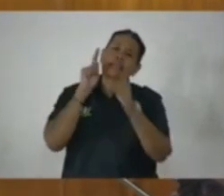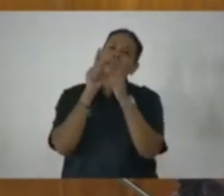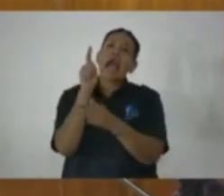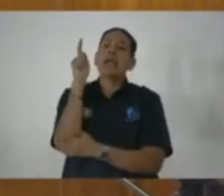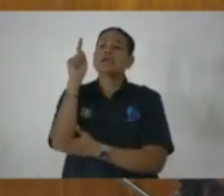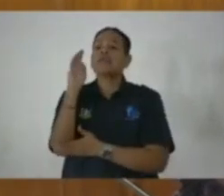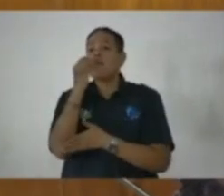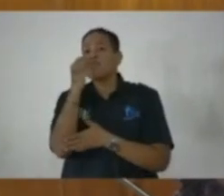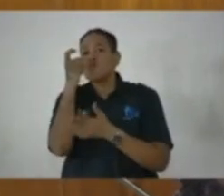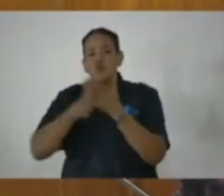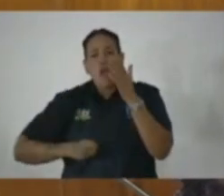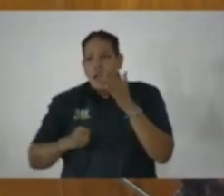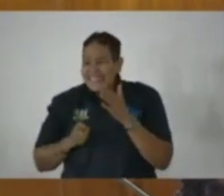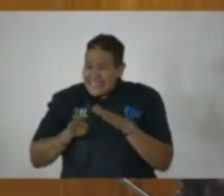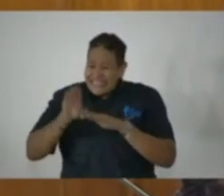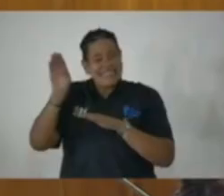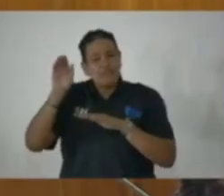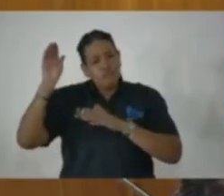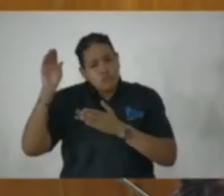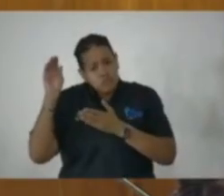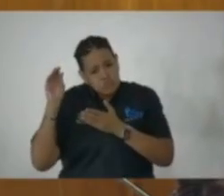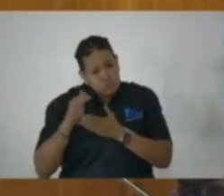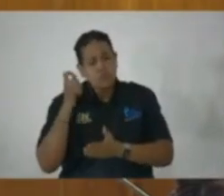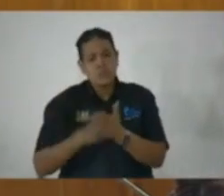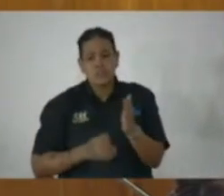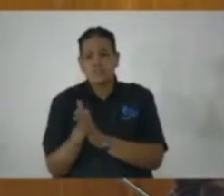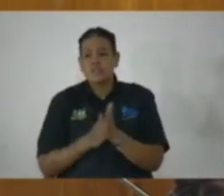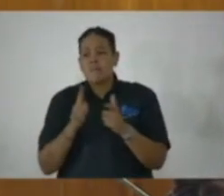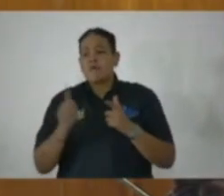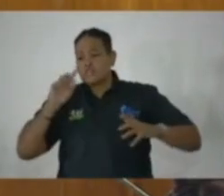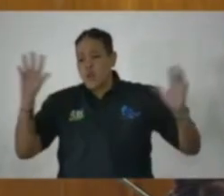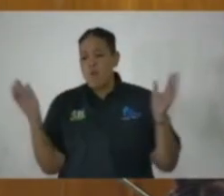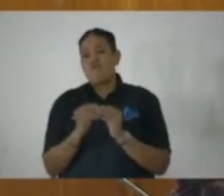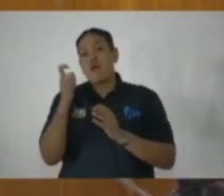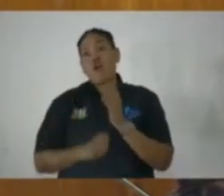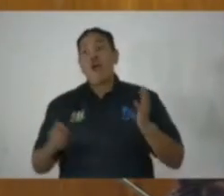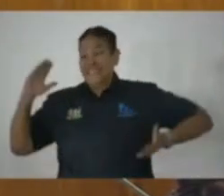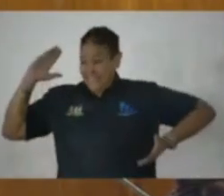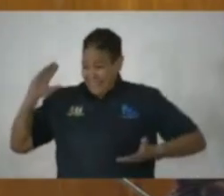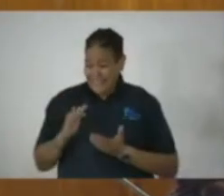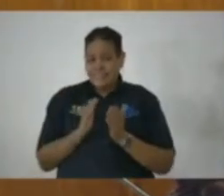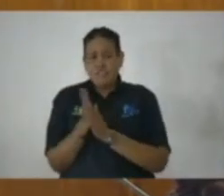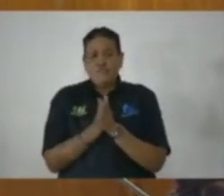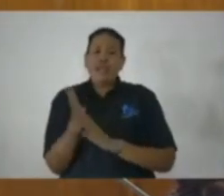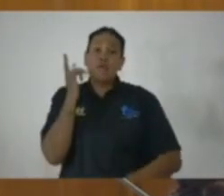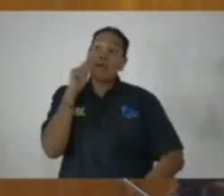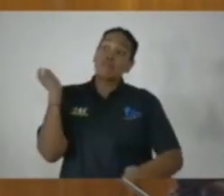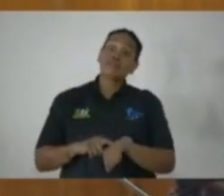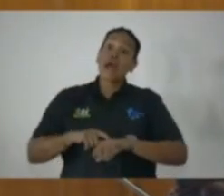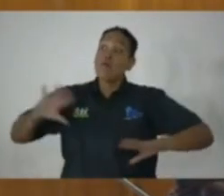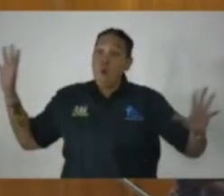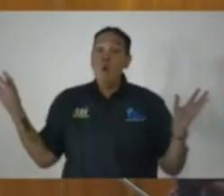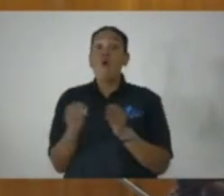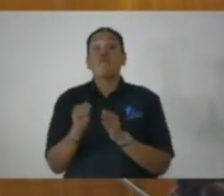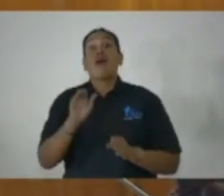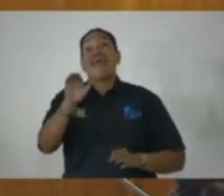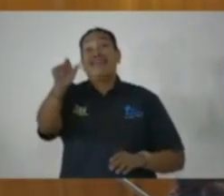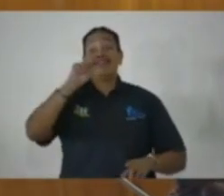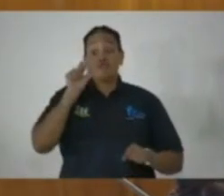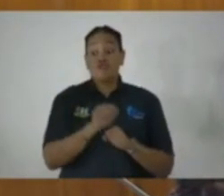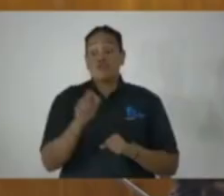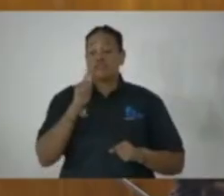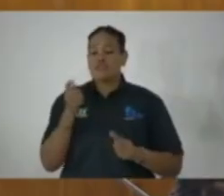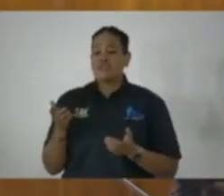of food inflation as well as a targeting of overall inflation. Because there are times that the overall inflation